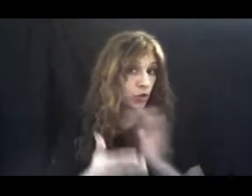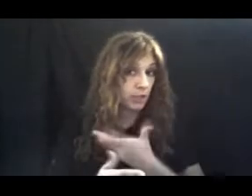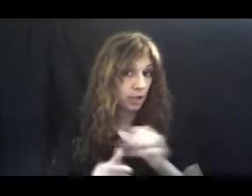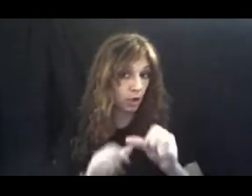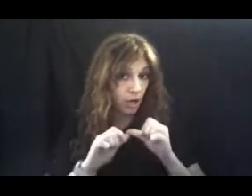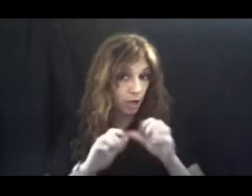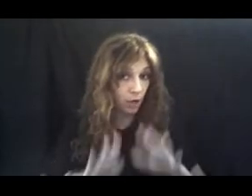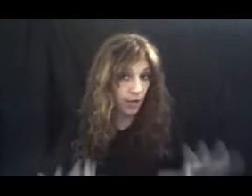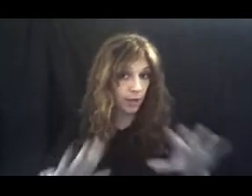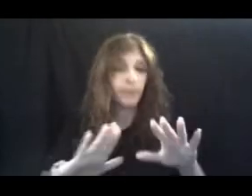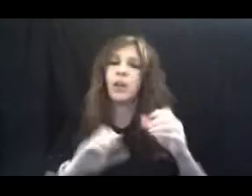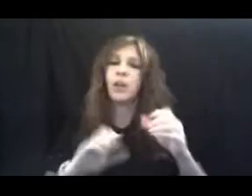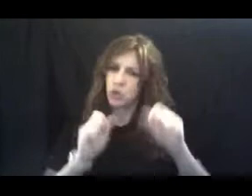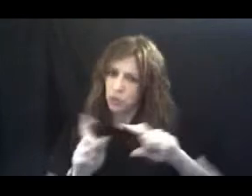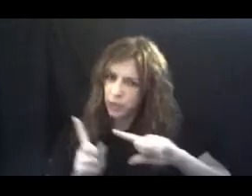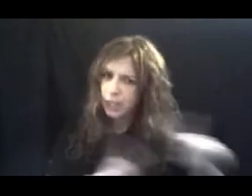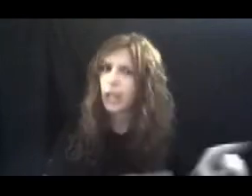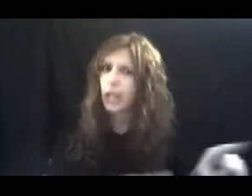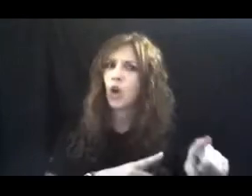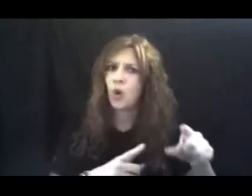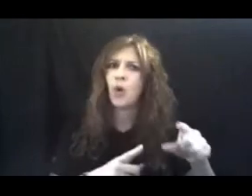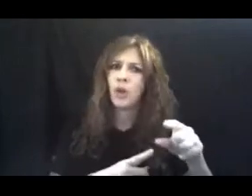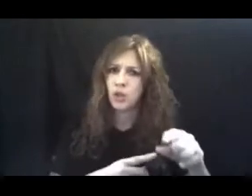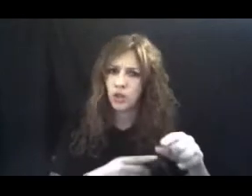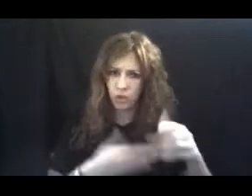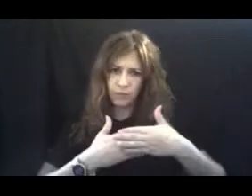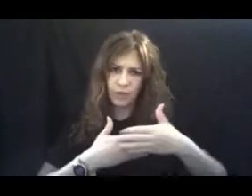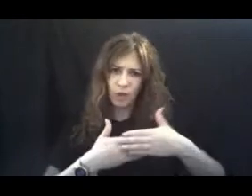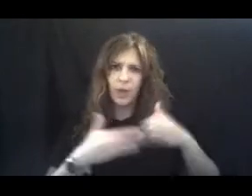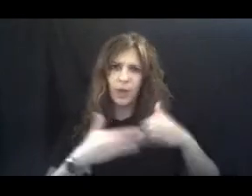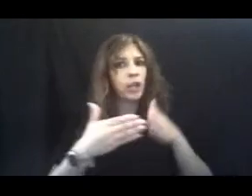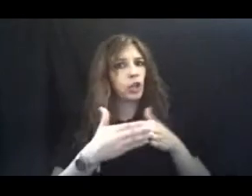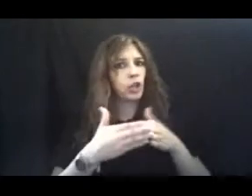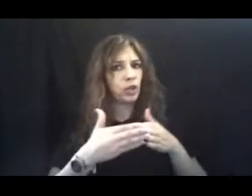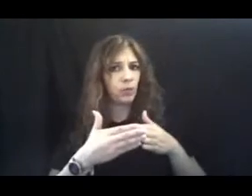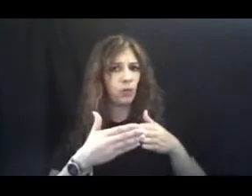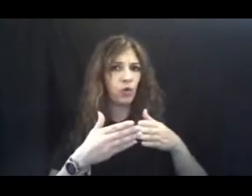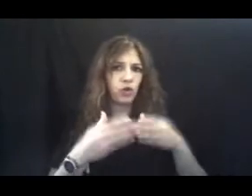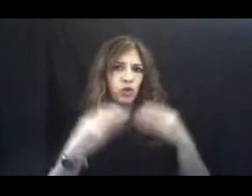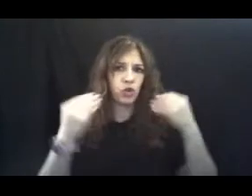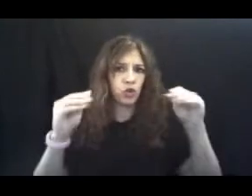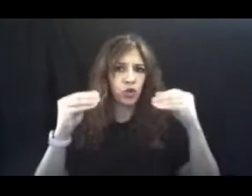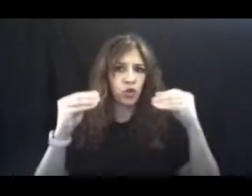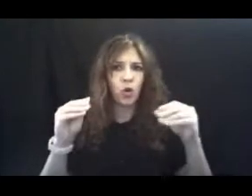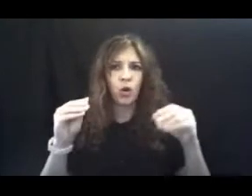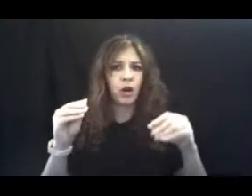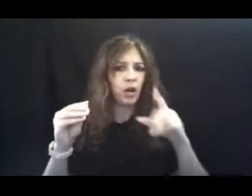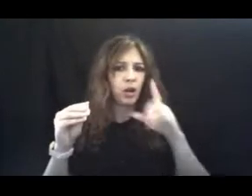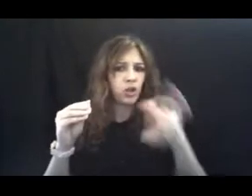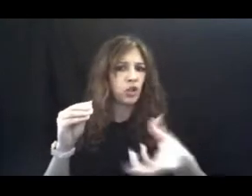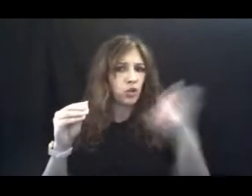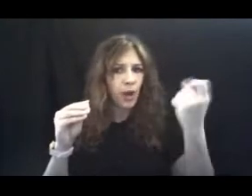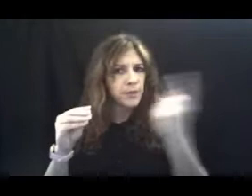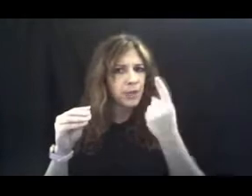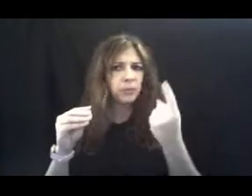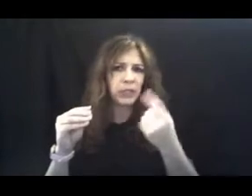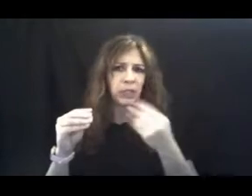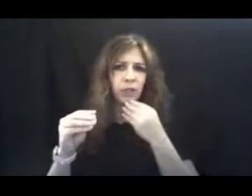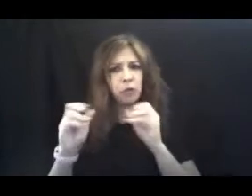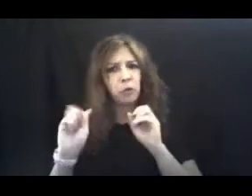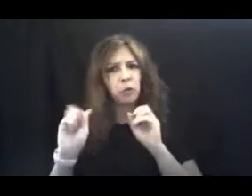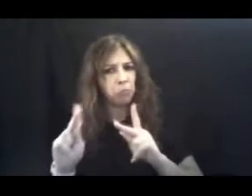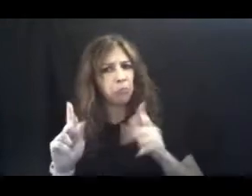we could go to the community store and grab something because the food was fresh. Now we have